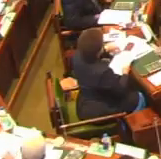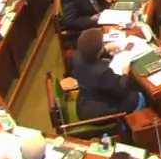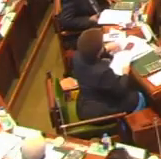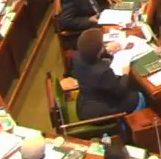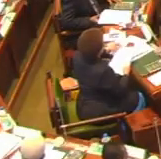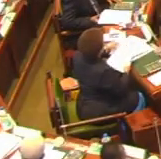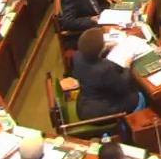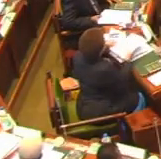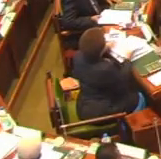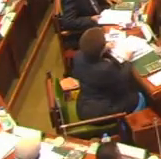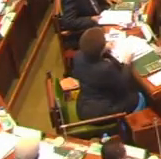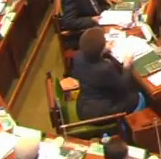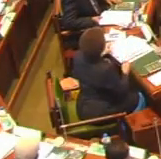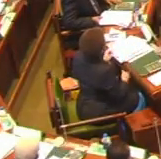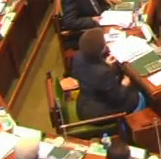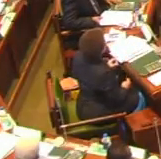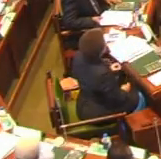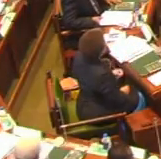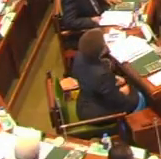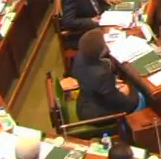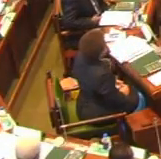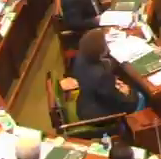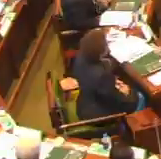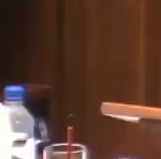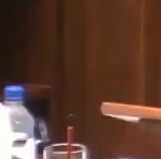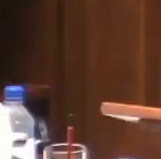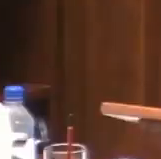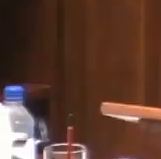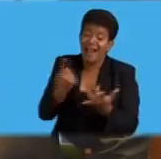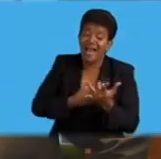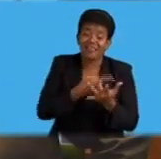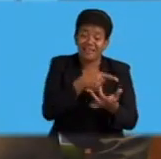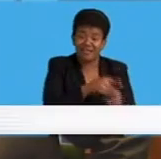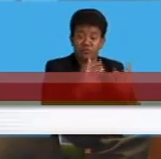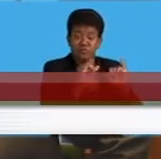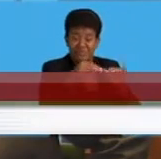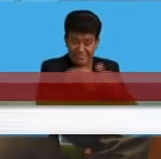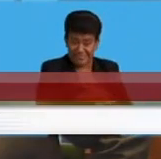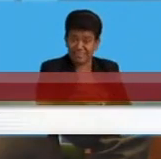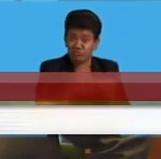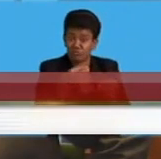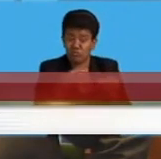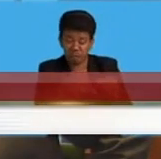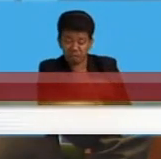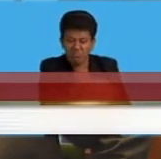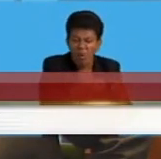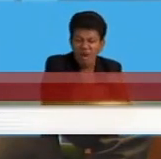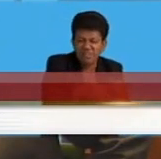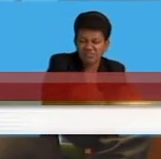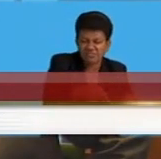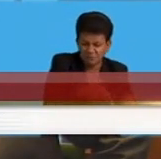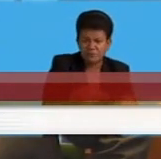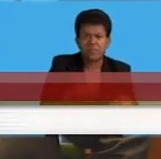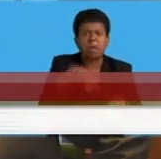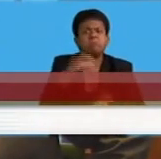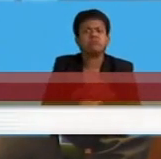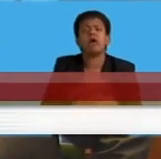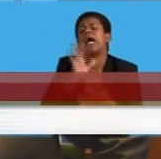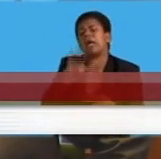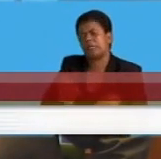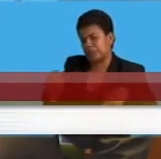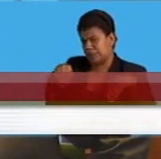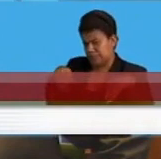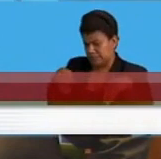51.5%. Opposition, while acknowledging the issue, made several suggestions. The laxity in the police in regards to statements. Most